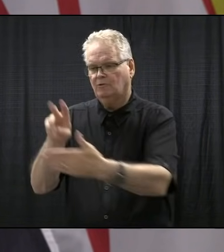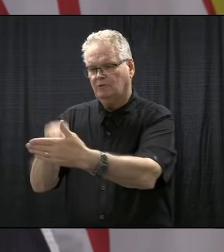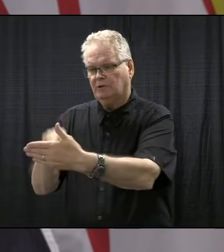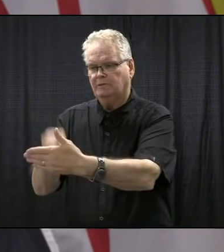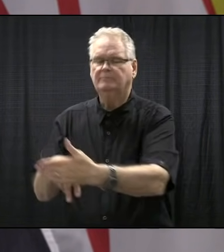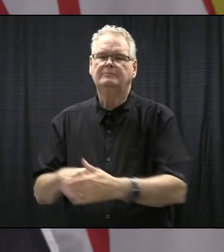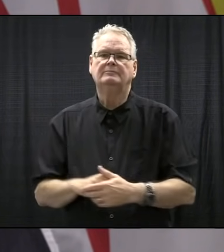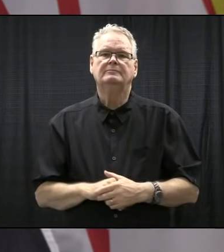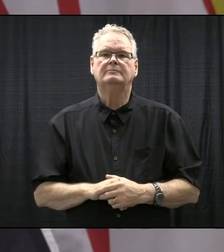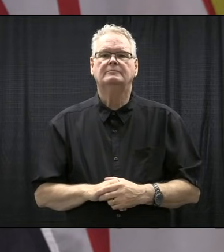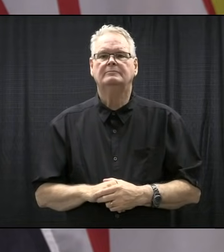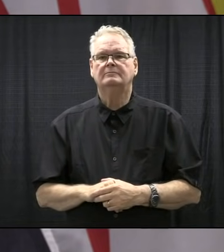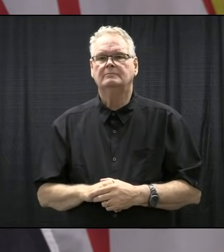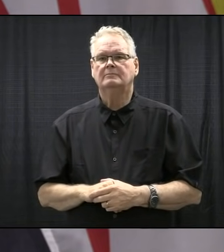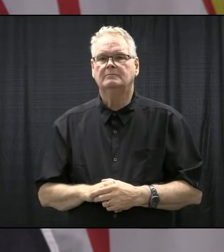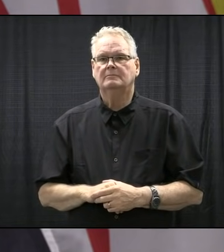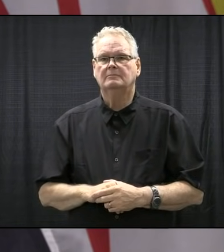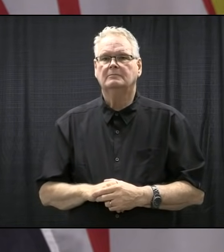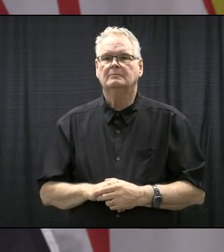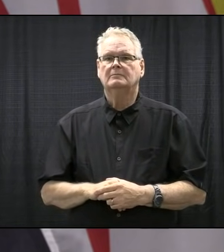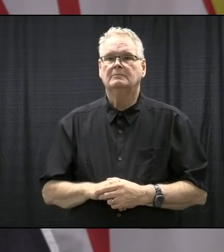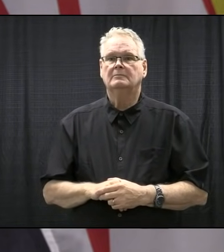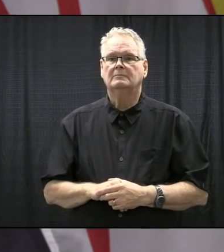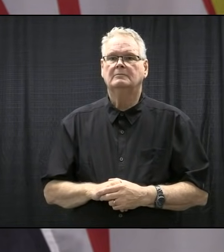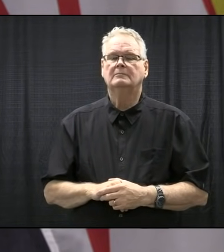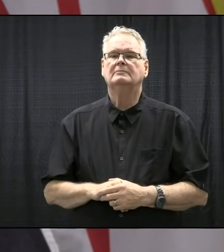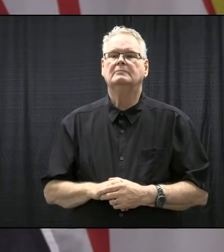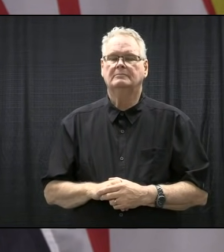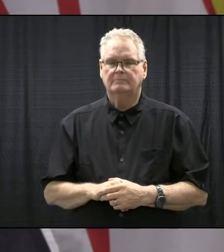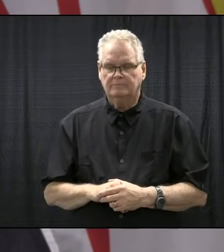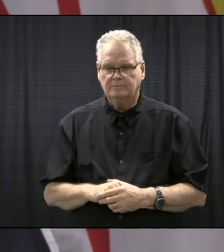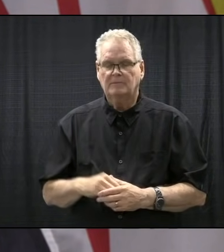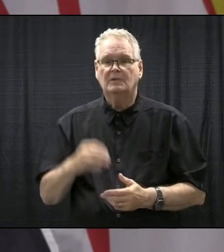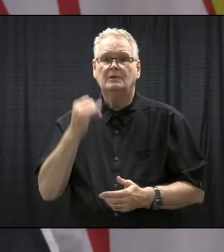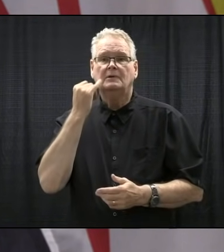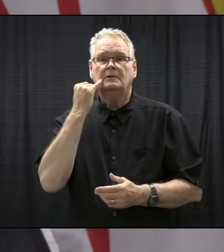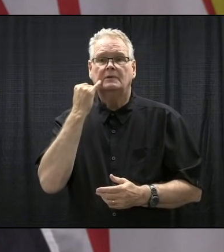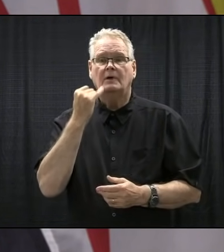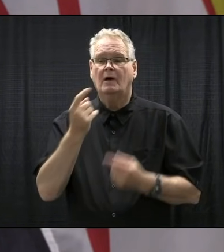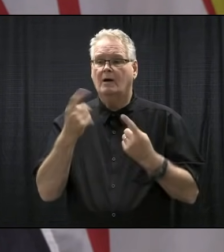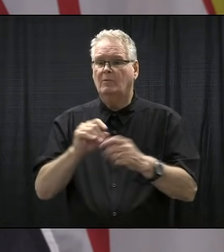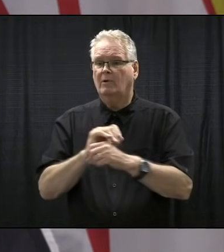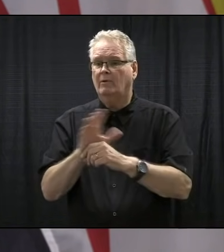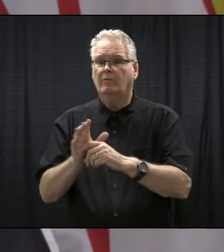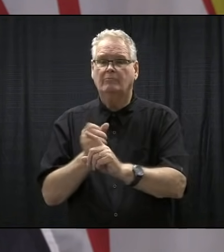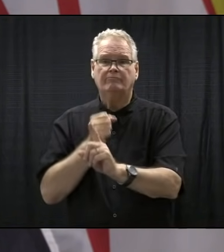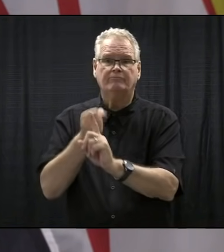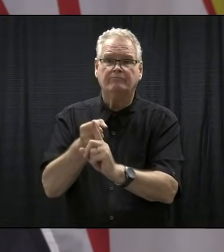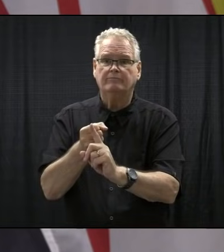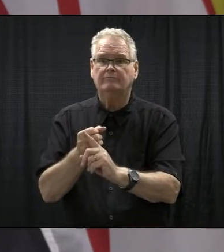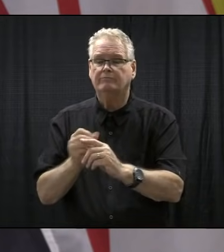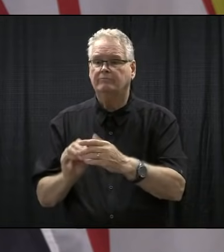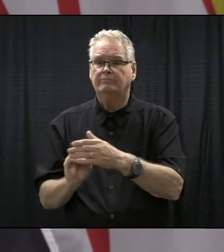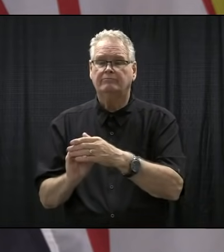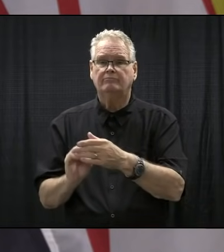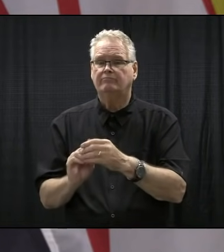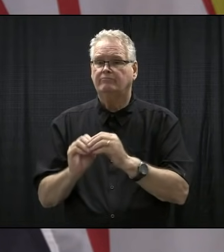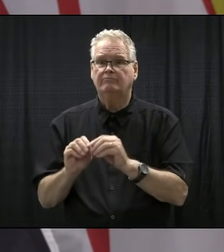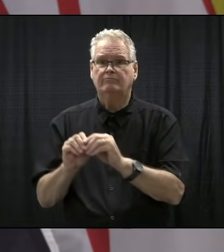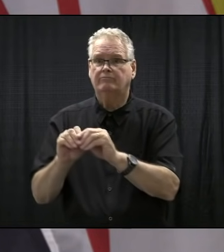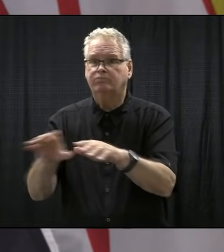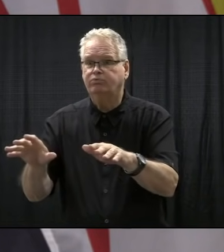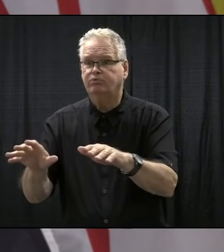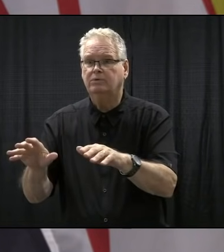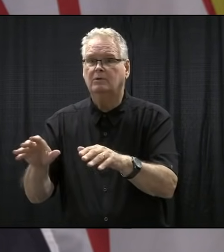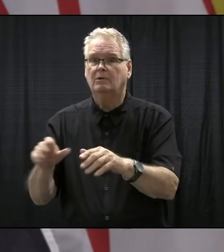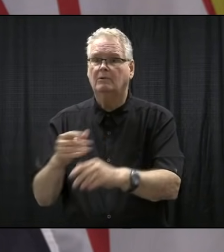COVID-19, or if we were to have a situation where there were low vaccination rates in that context of